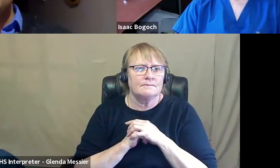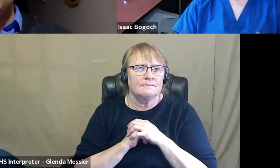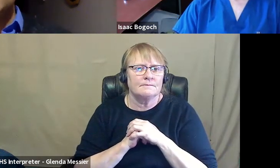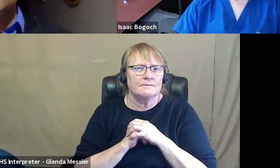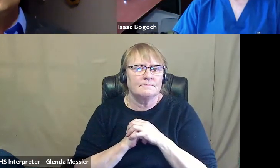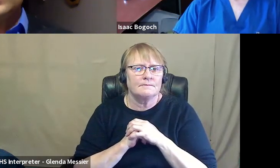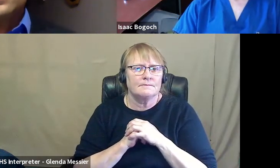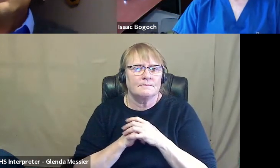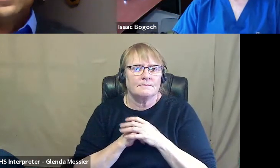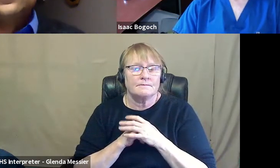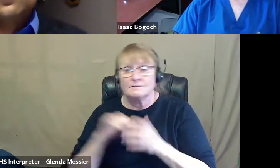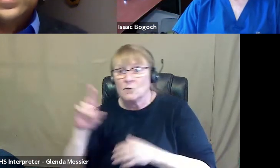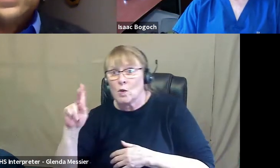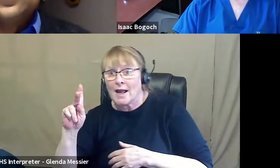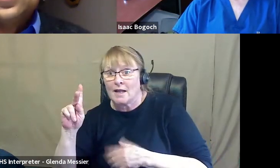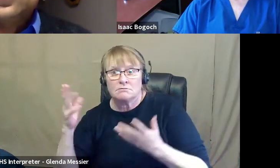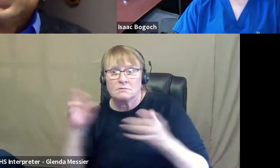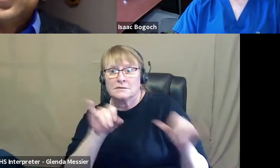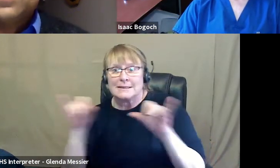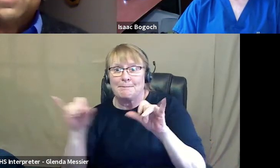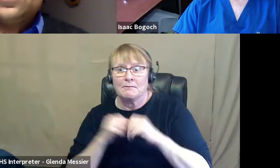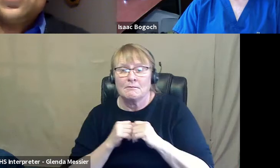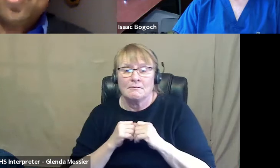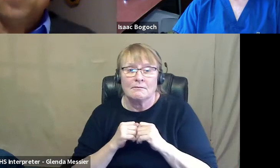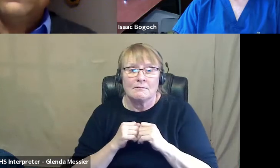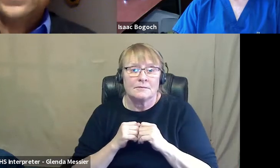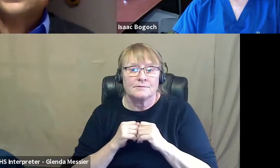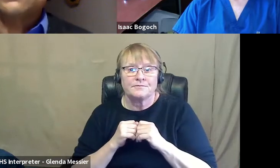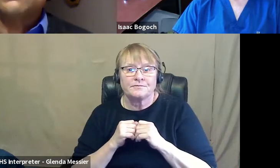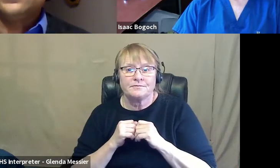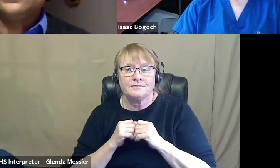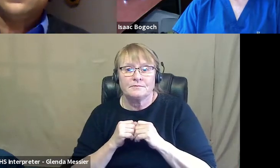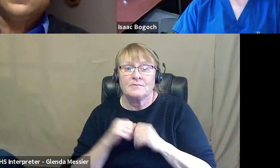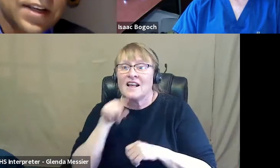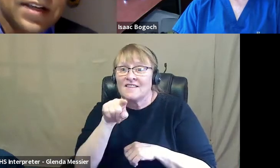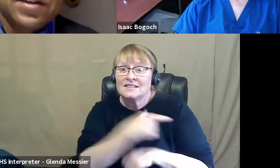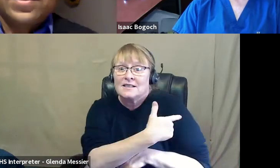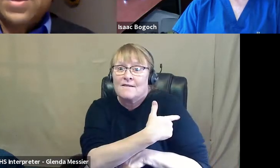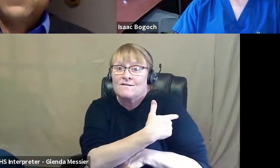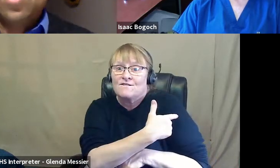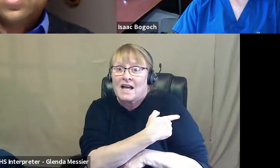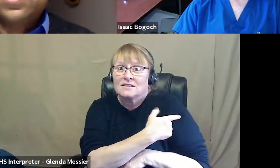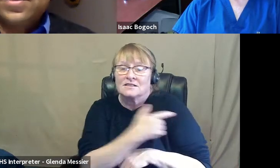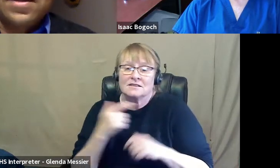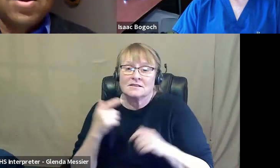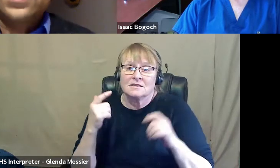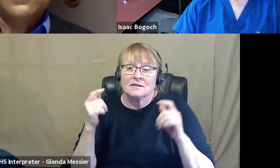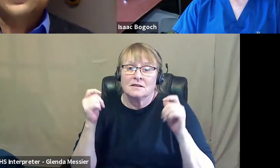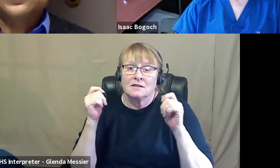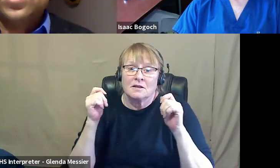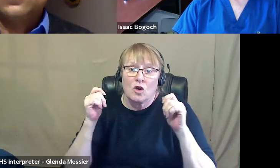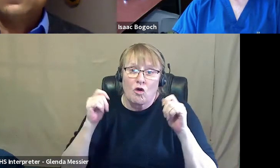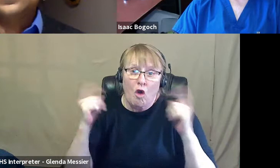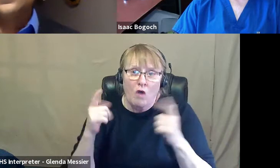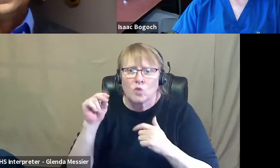And the same can be said in the UK, right? So again, you see this huge dip. Now, this isn't all vaccine, right? You know, there have been